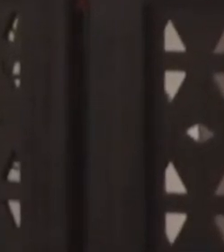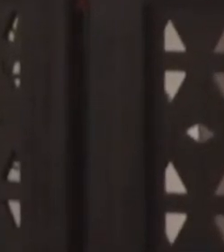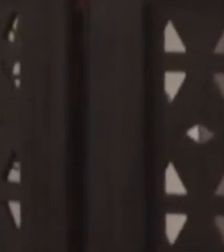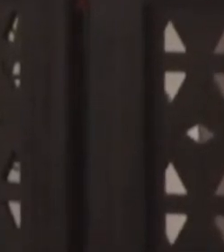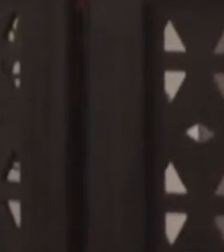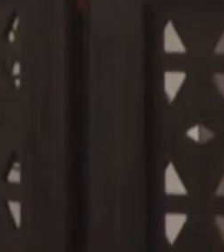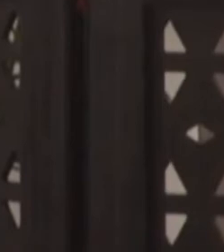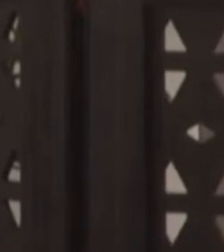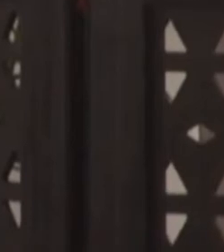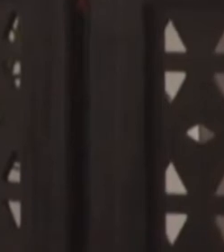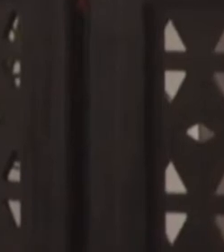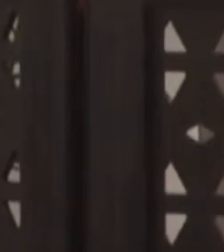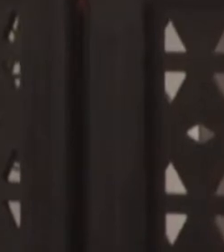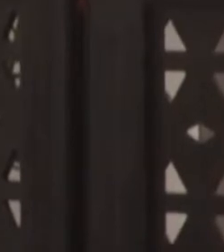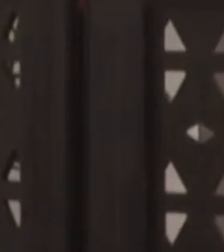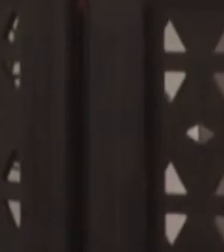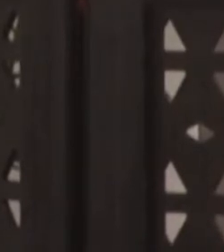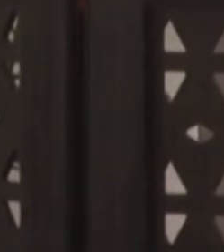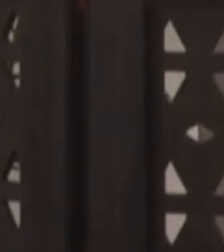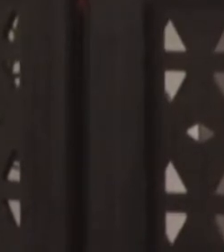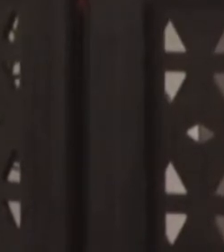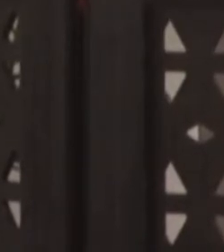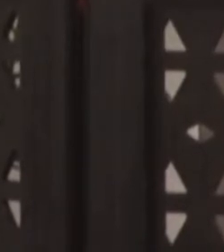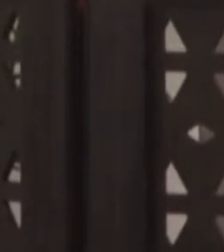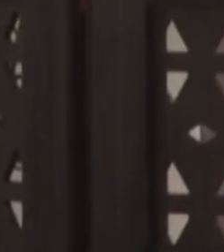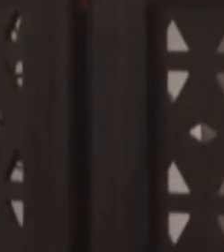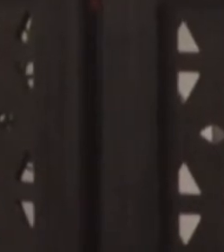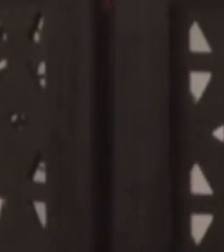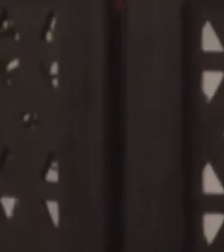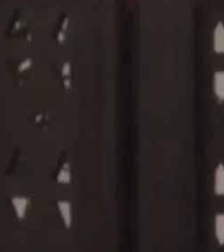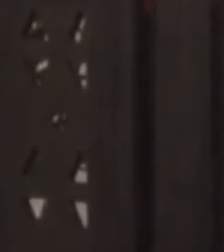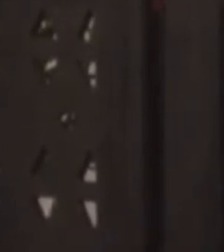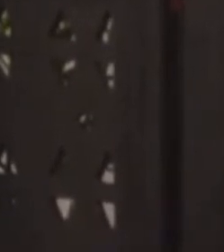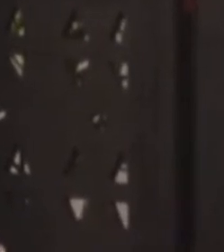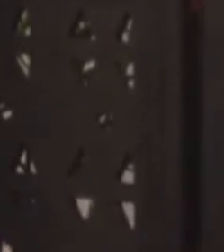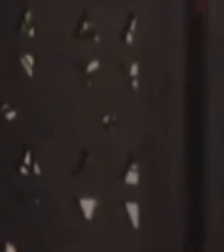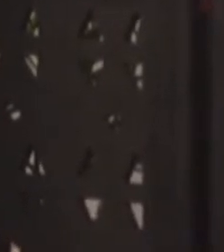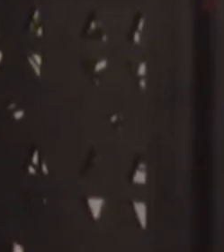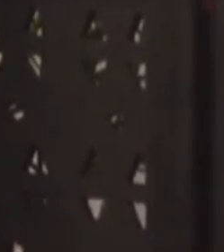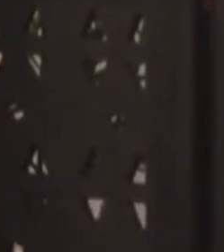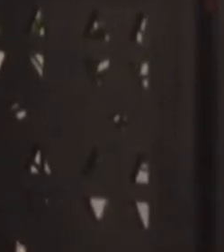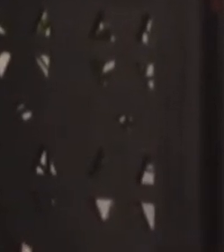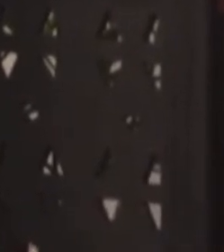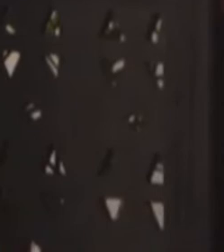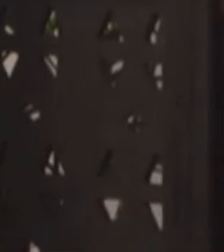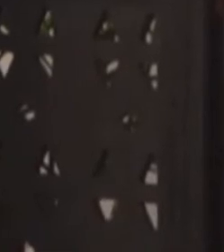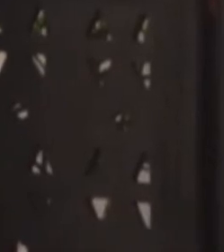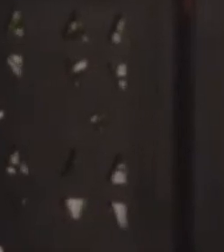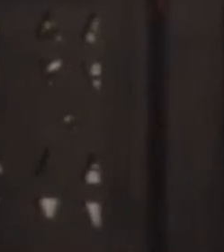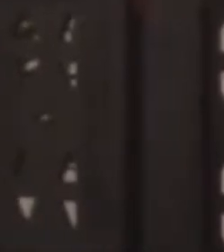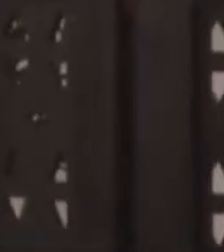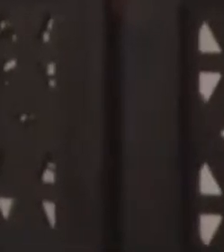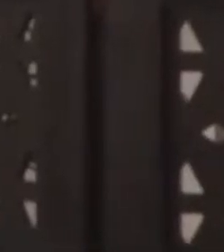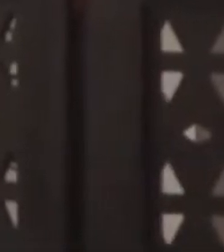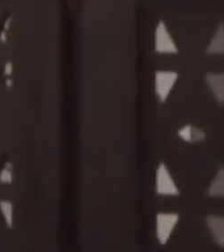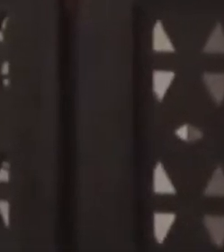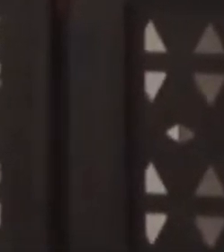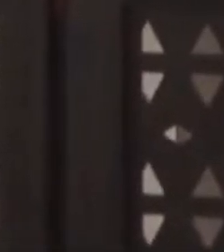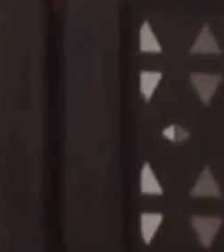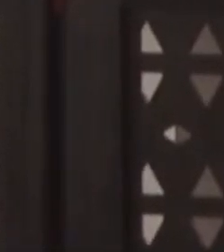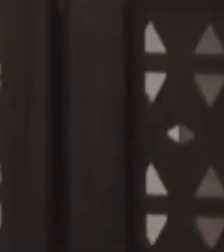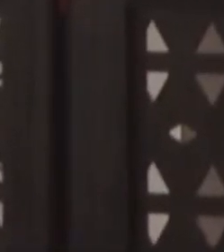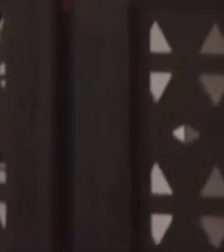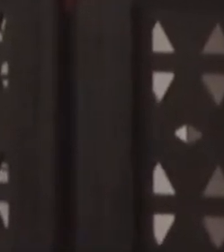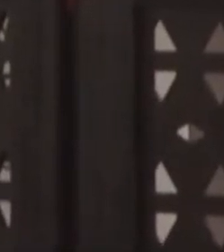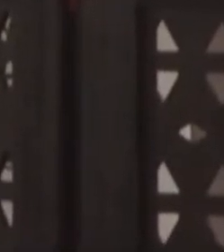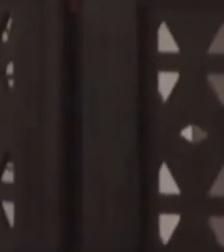at home without informing the women. But as a result of engaging these men, this has come to a reduction. We are seeing men now engaging